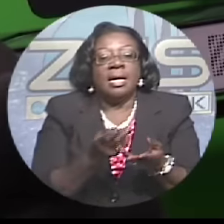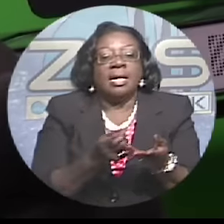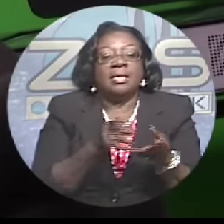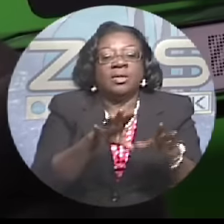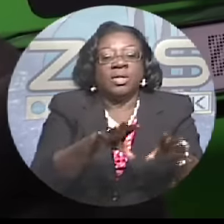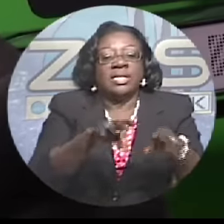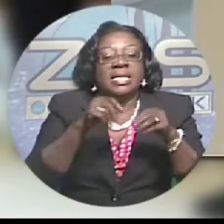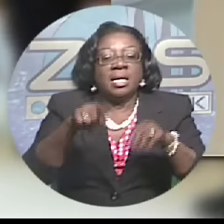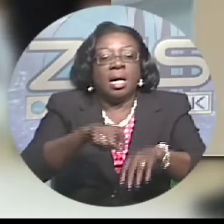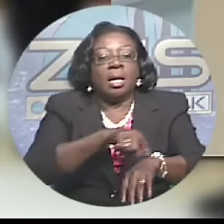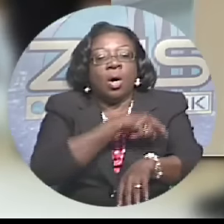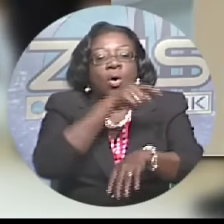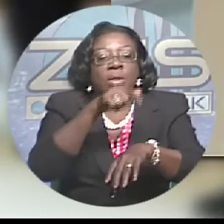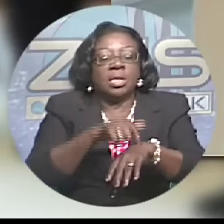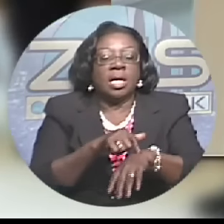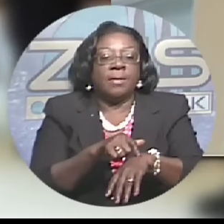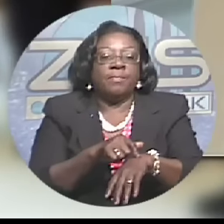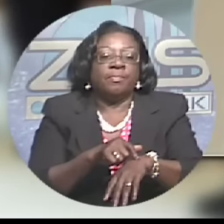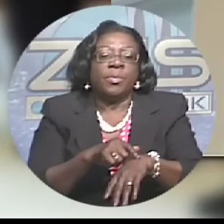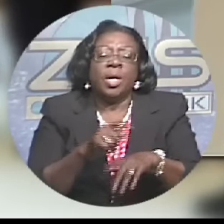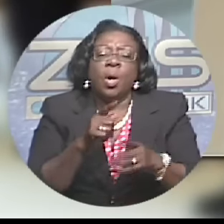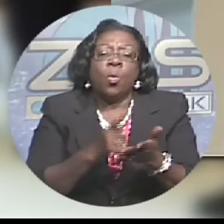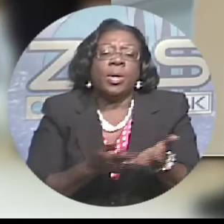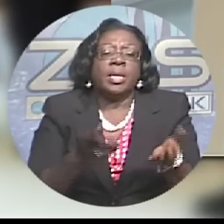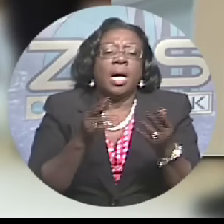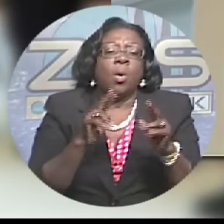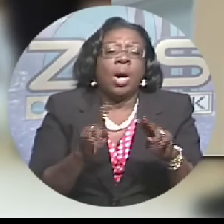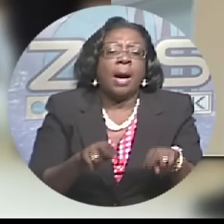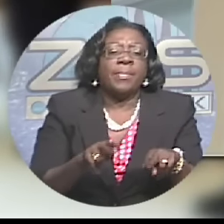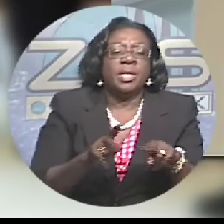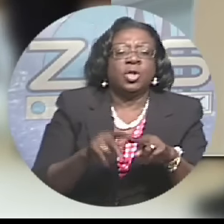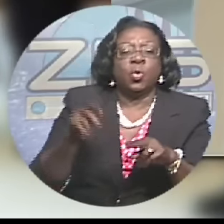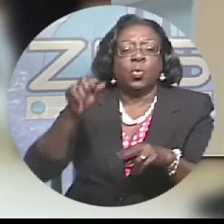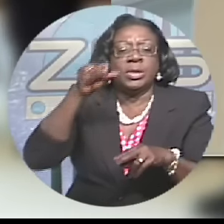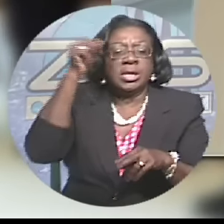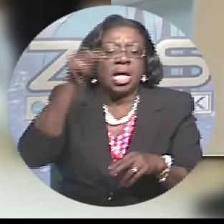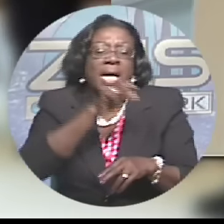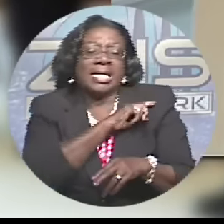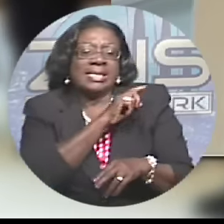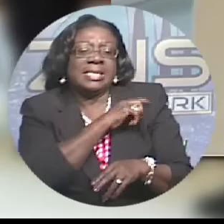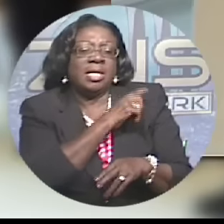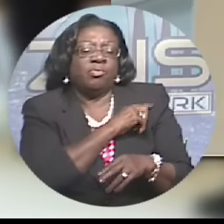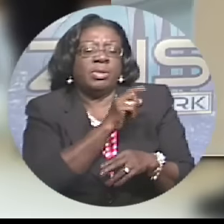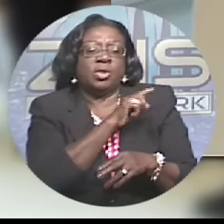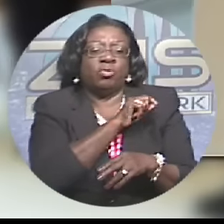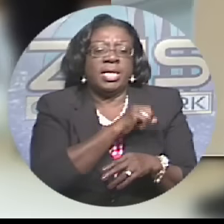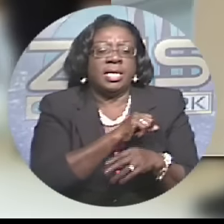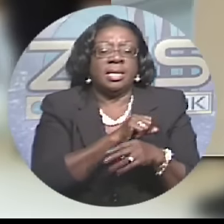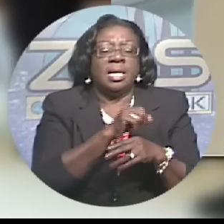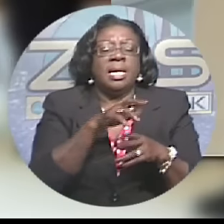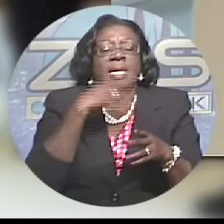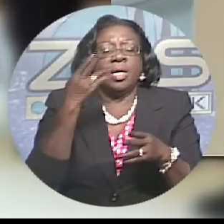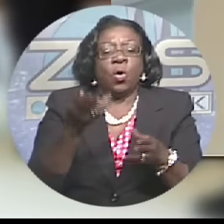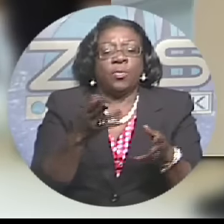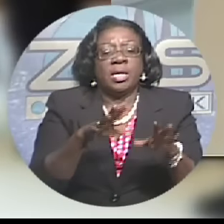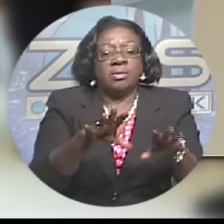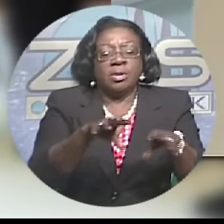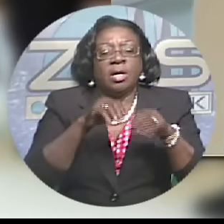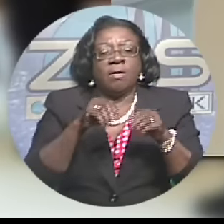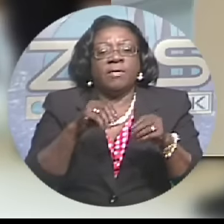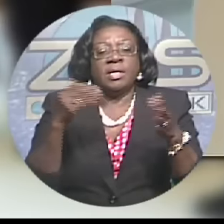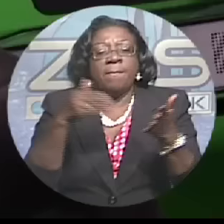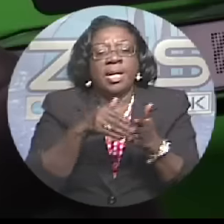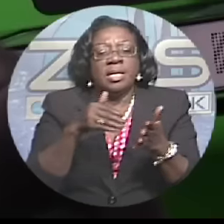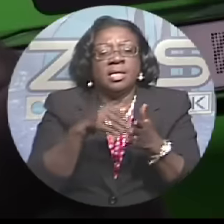to take time. As to where this now leaves the developer, Sarkis Ismailian, D'Aigle doubts he'll be able to recover the millions of dollars